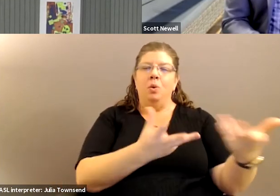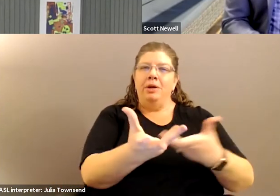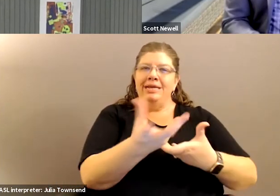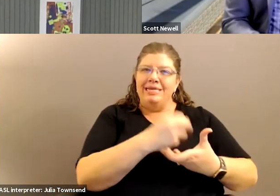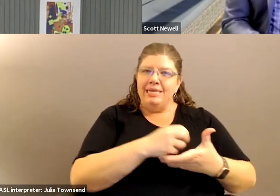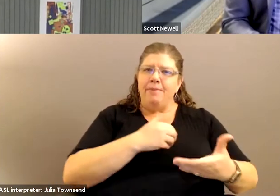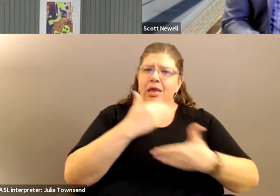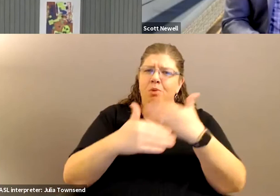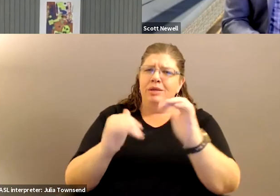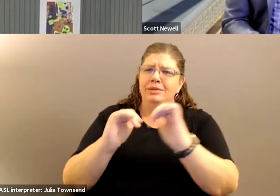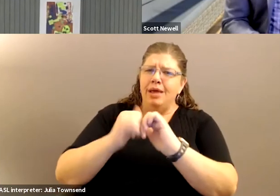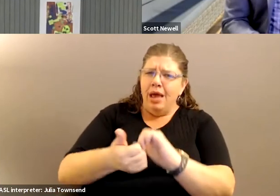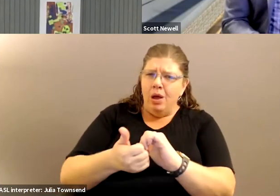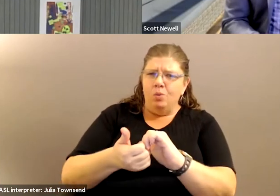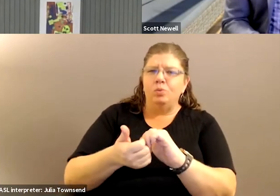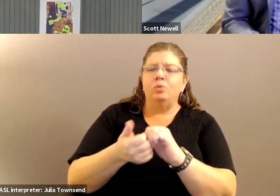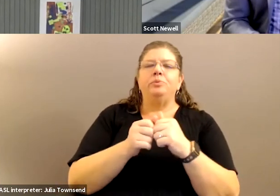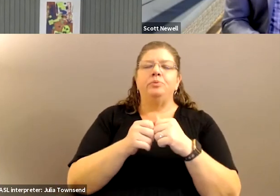process